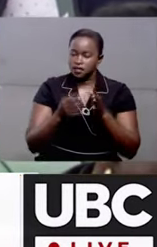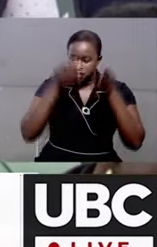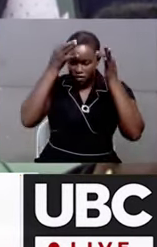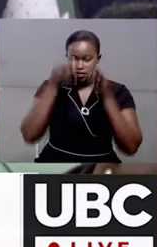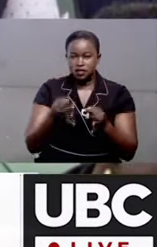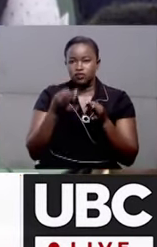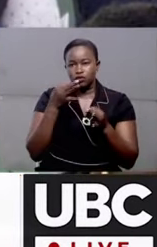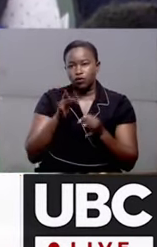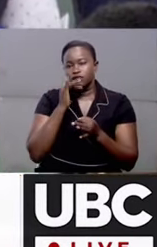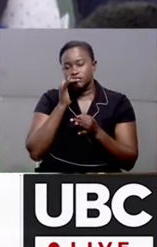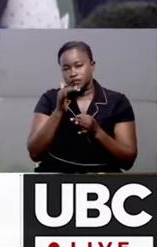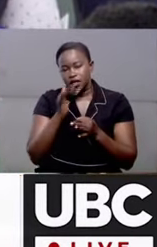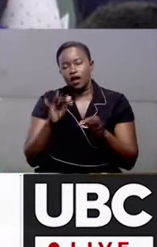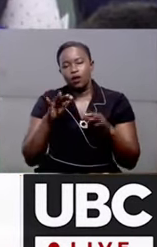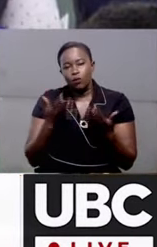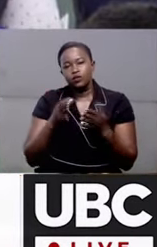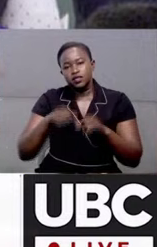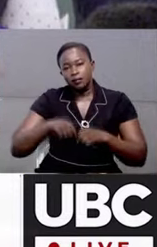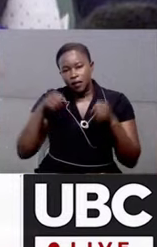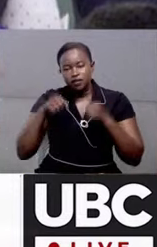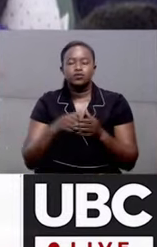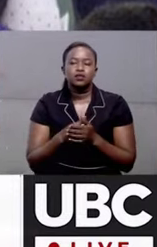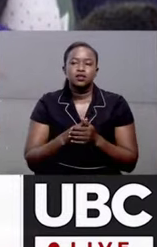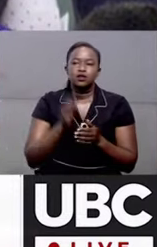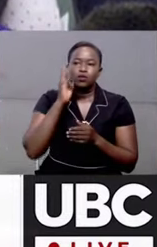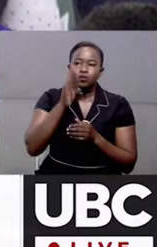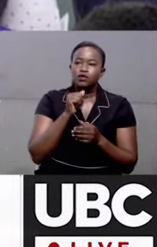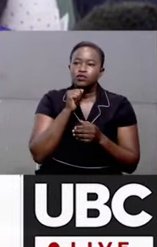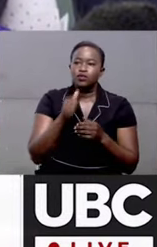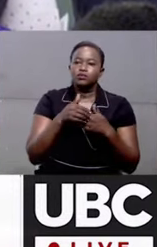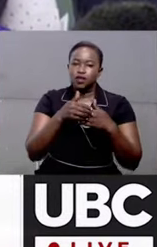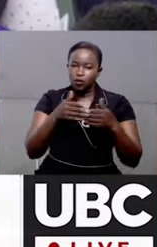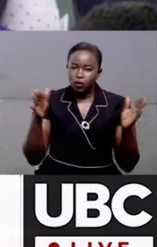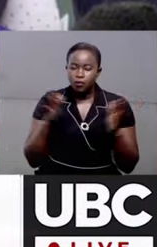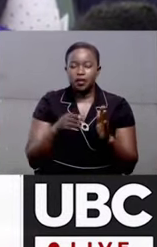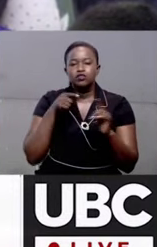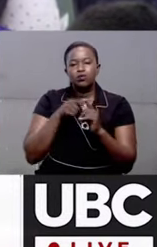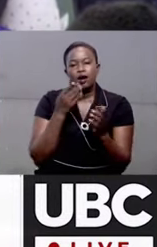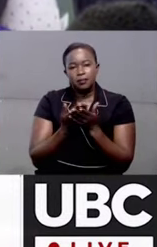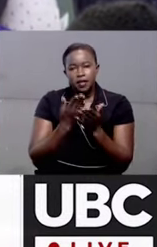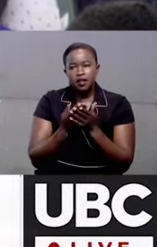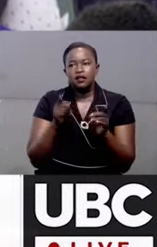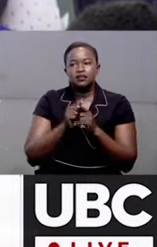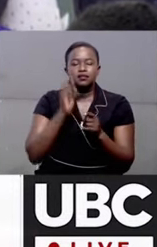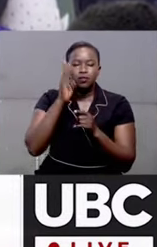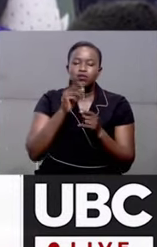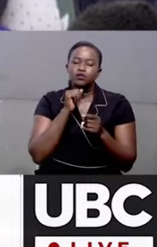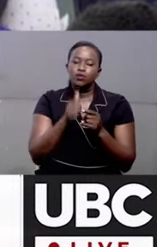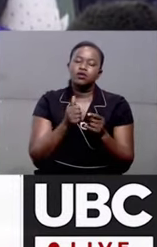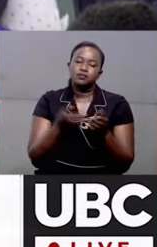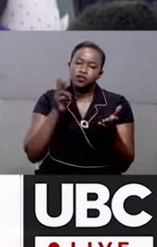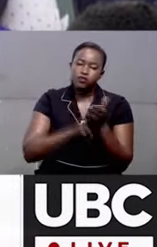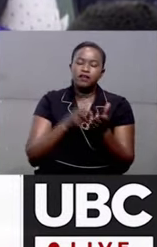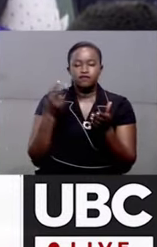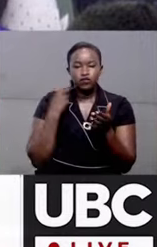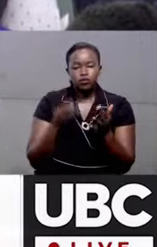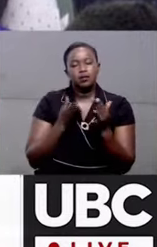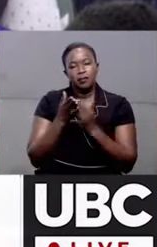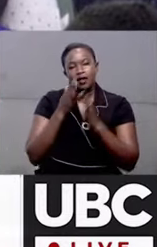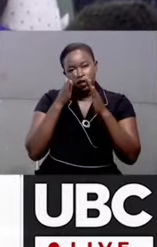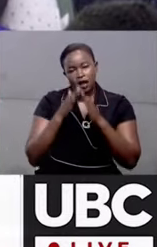Speaker or Chairperson on any point shall not be open to appeal and shall not be reviewed by the House except